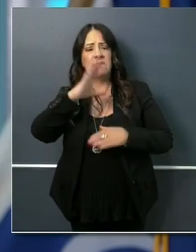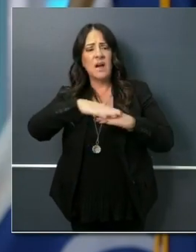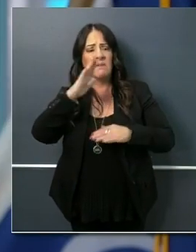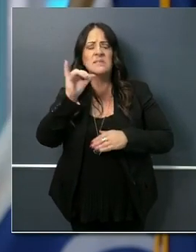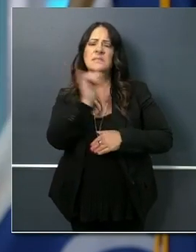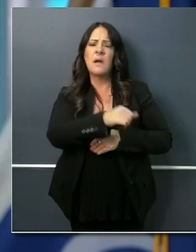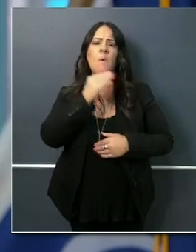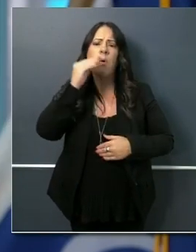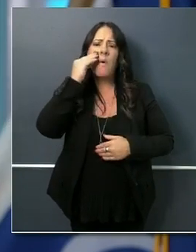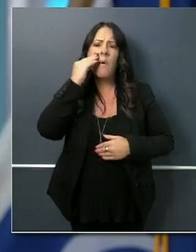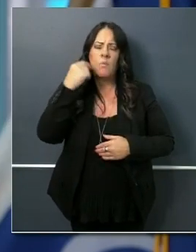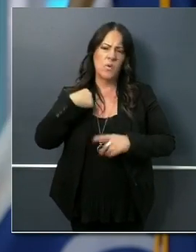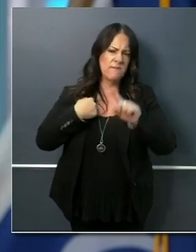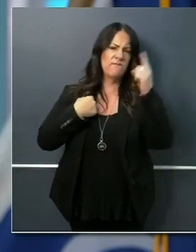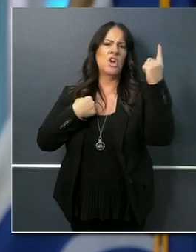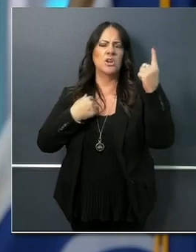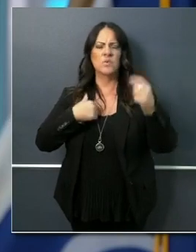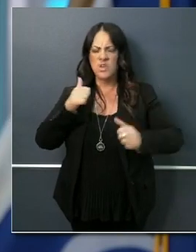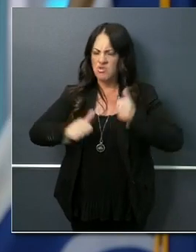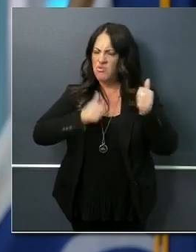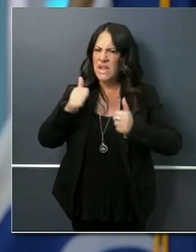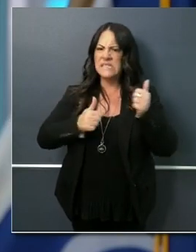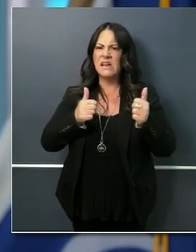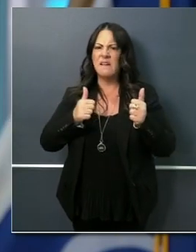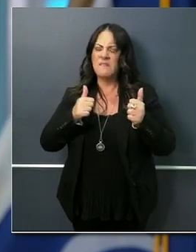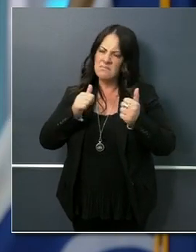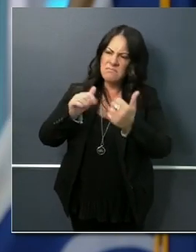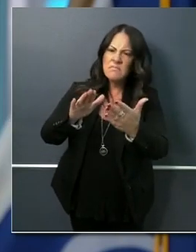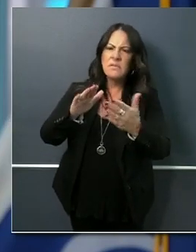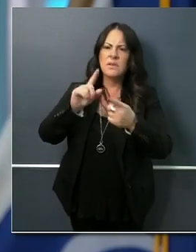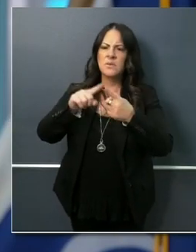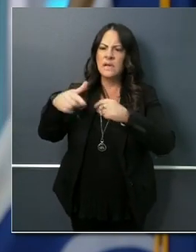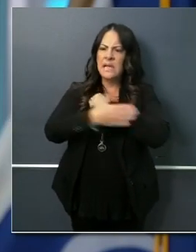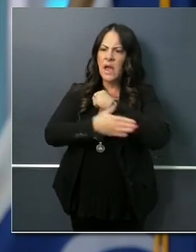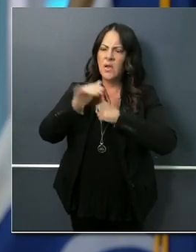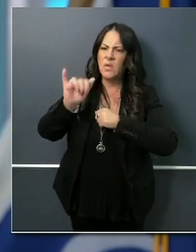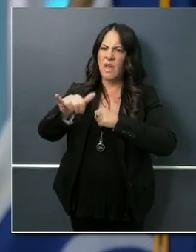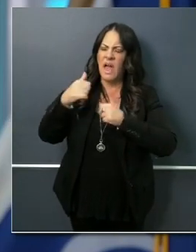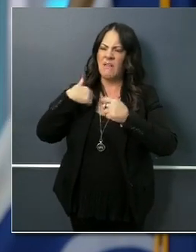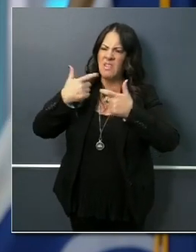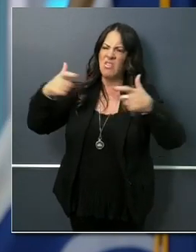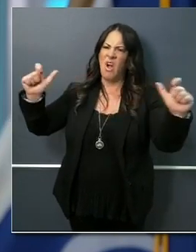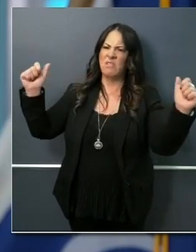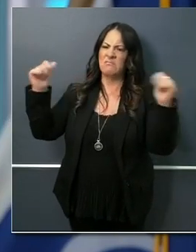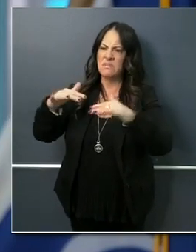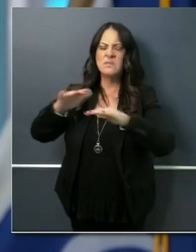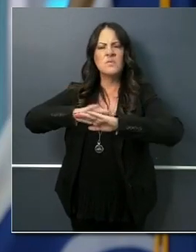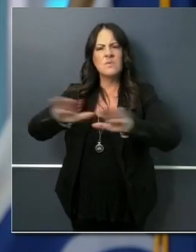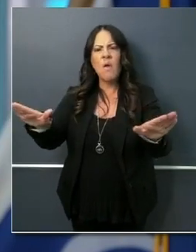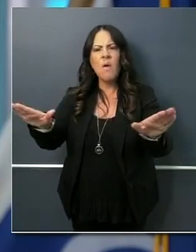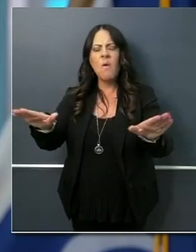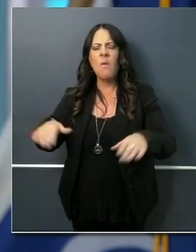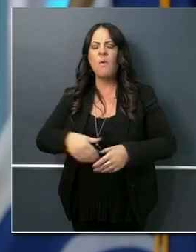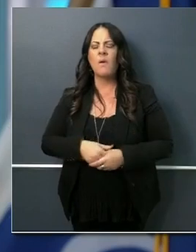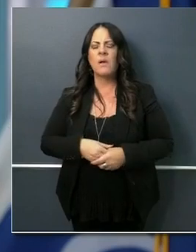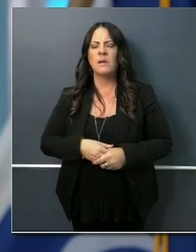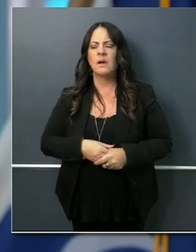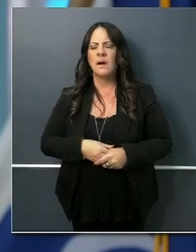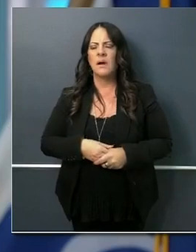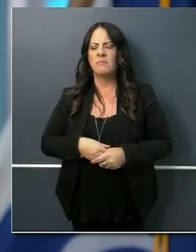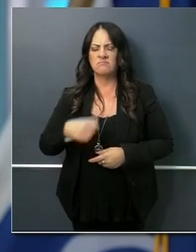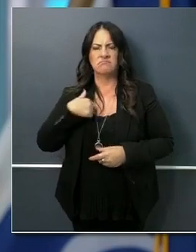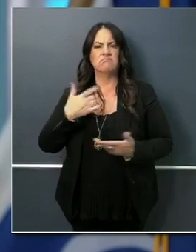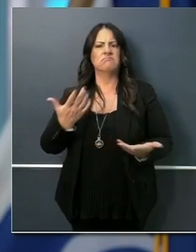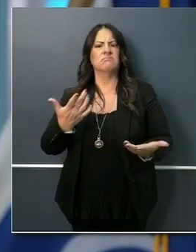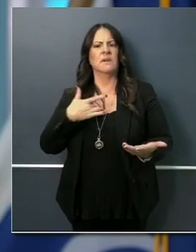very aggressive on mass gatherings. The counties led. Those counties are not only familiar to me, I had the privilege